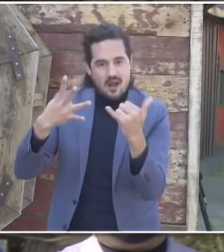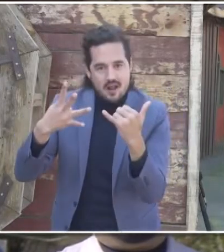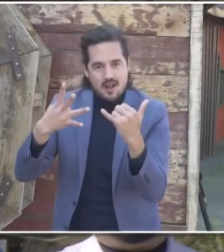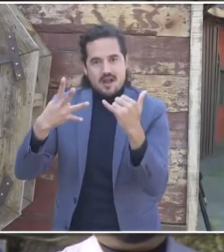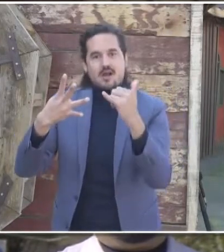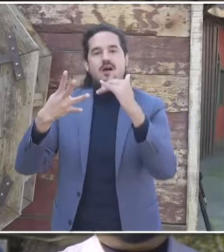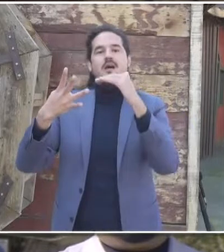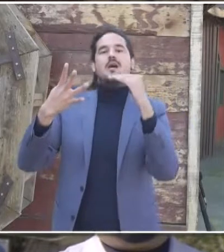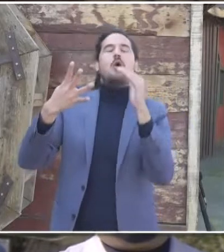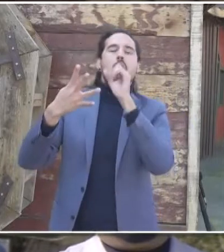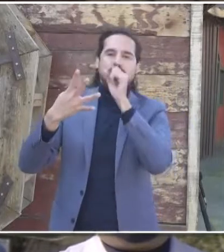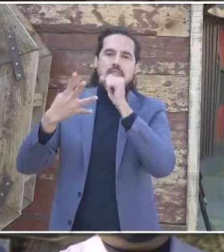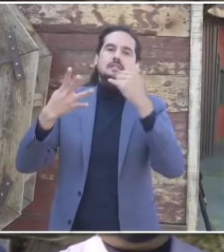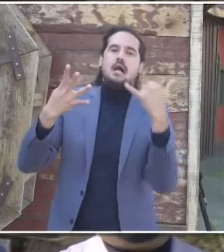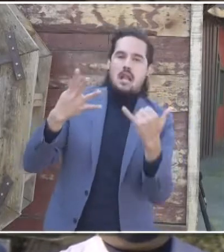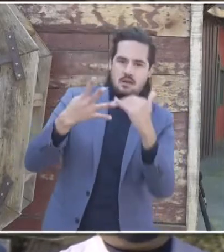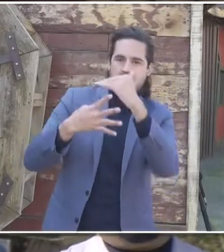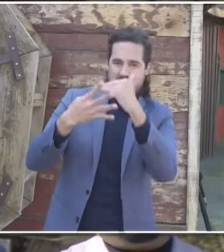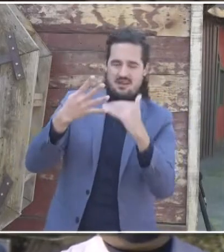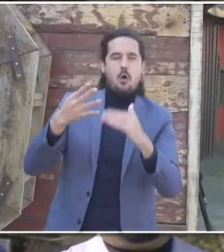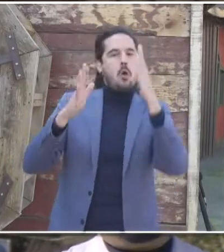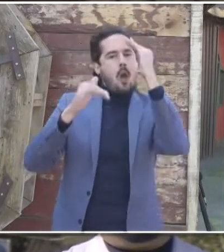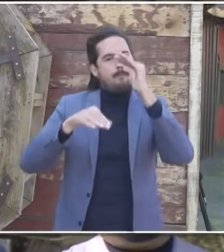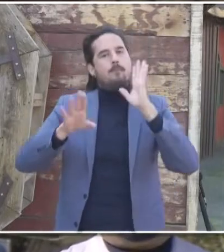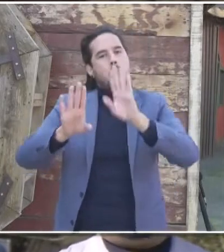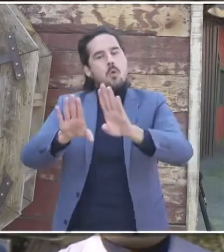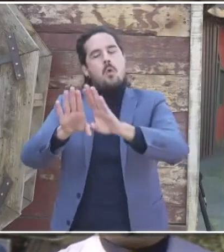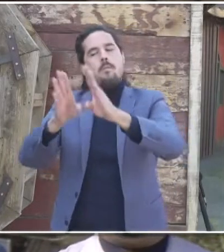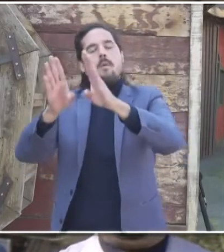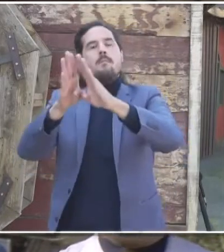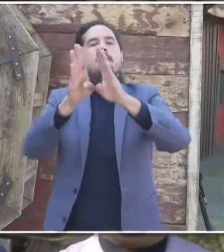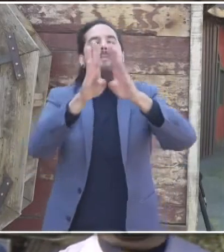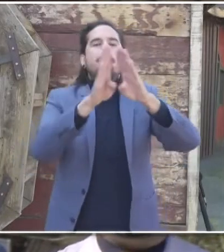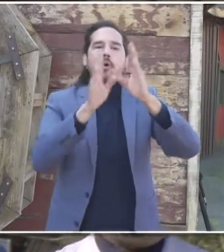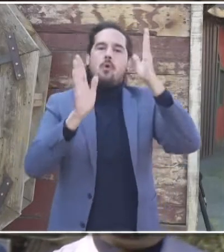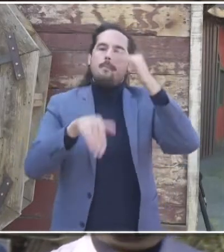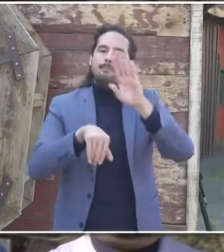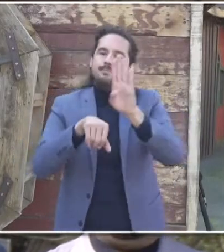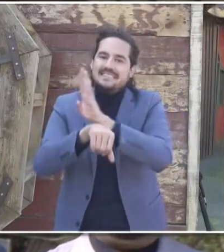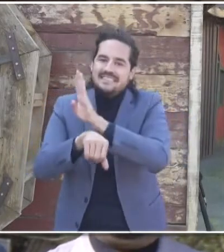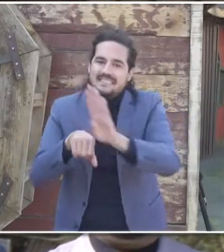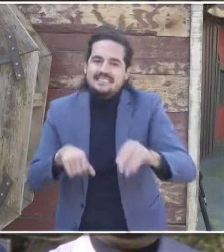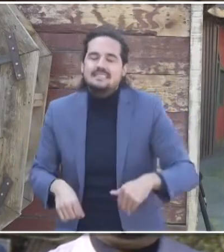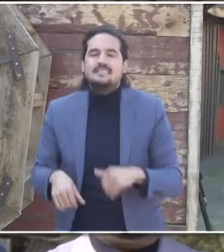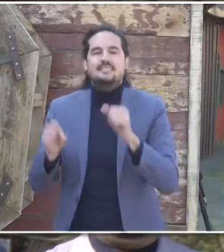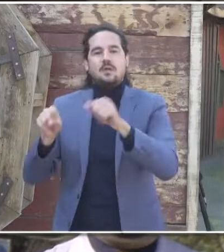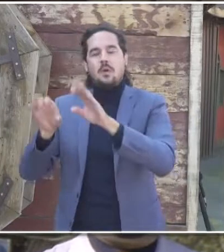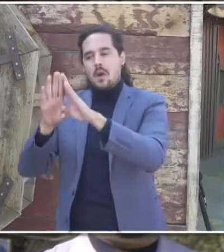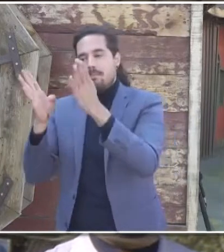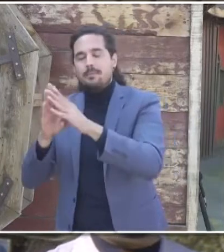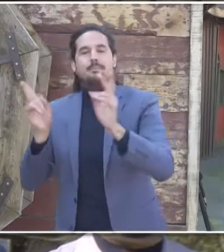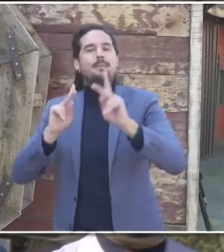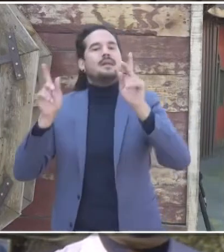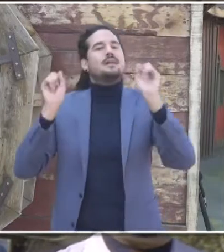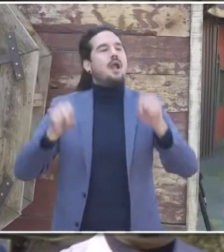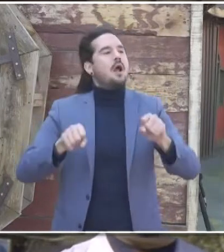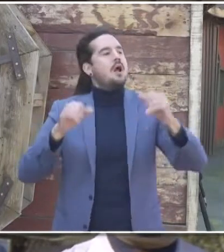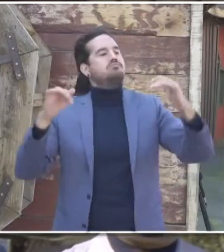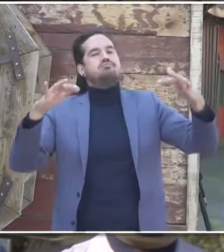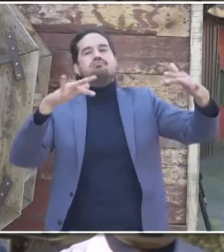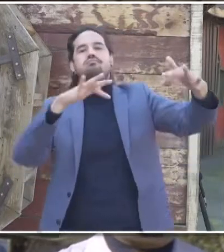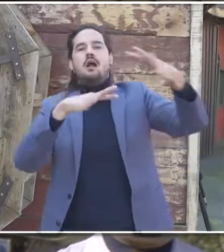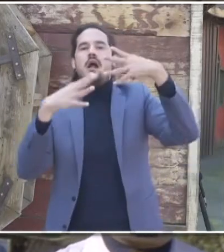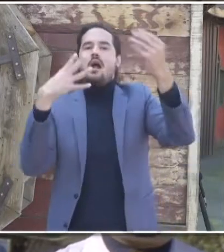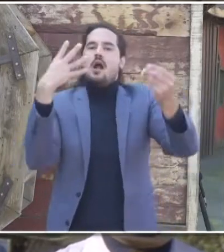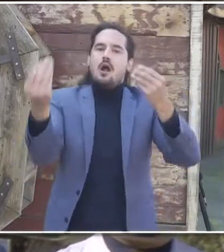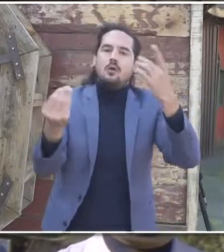the reinstitution of opportunities for businesses to open with more capacity, and as the mayor rightfully said, to get our